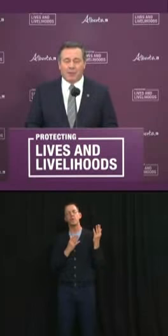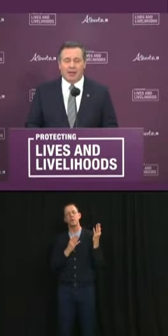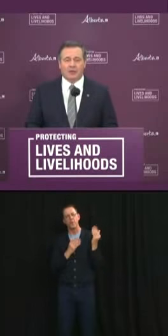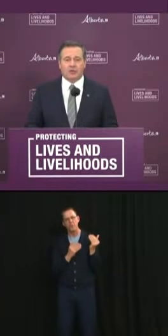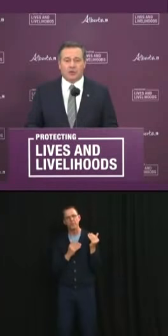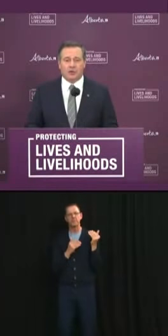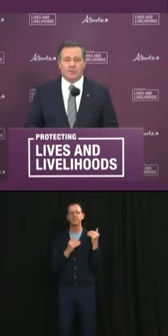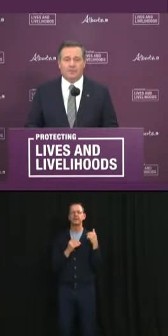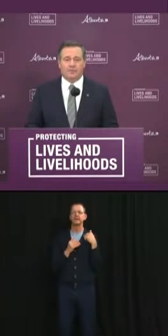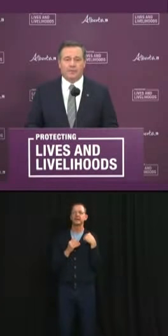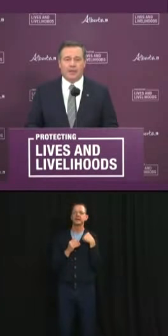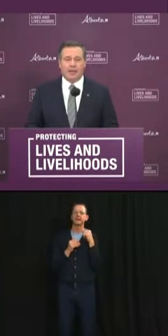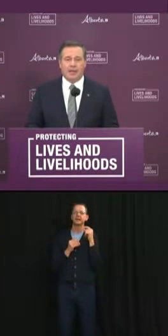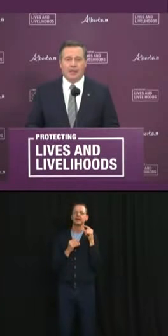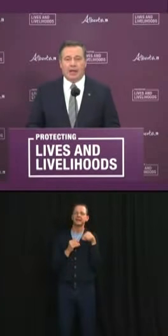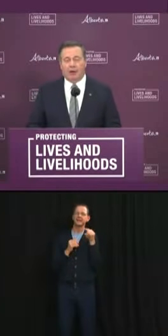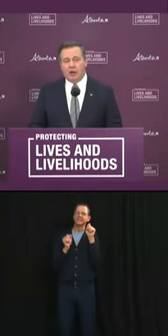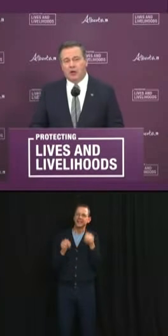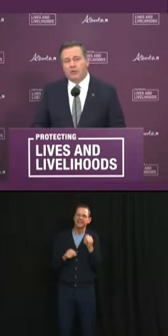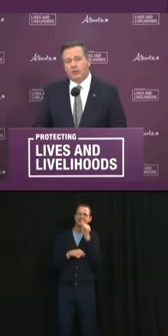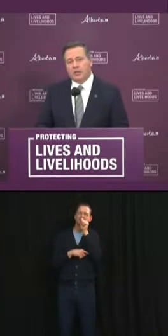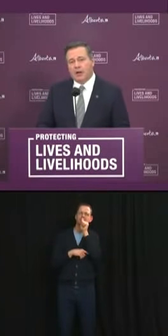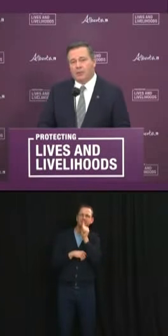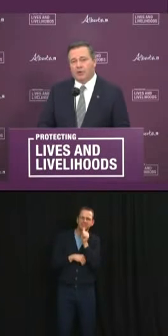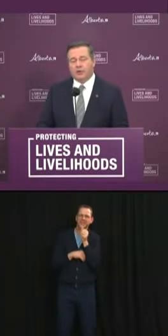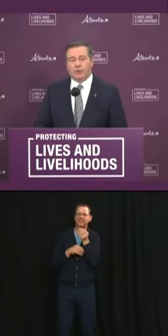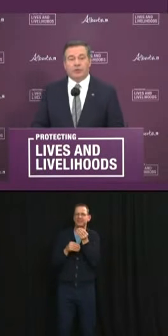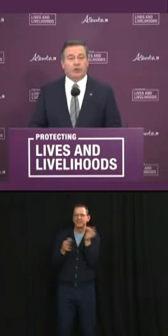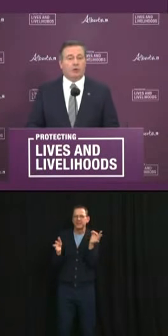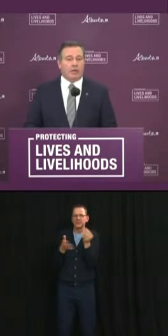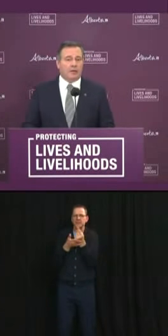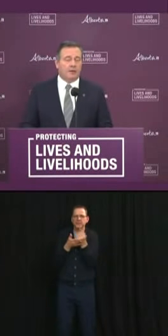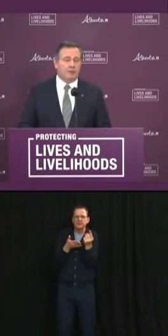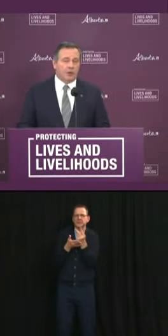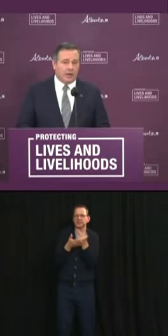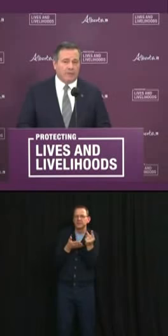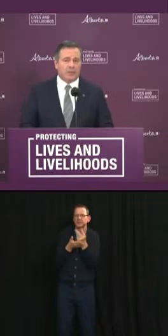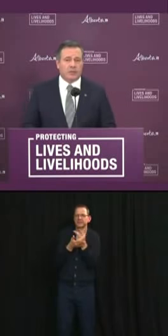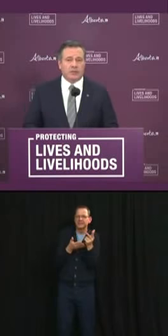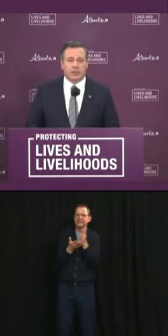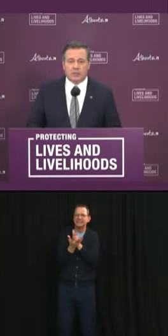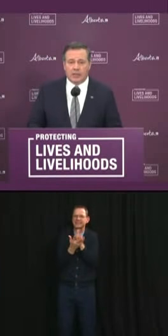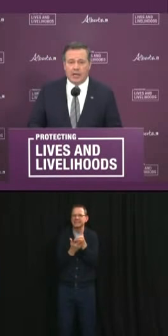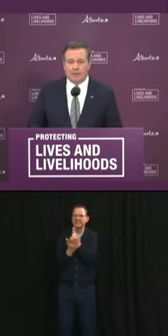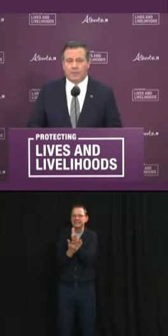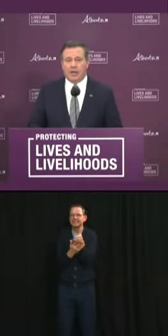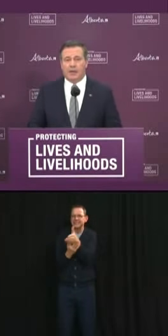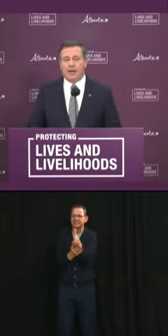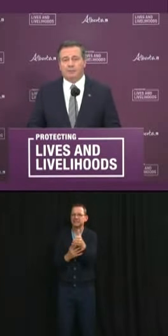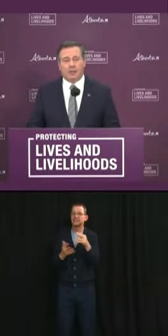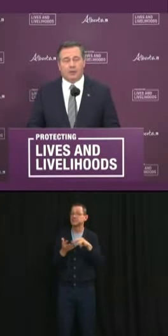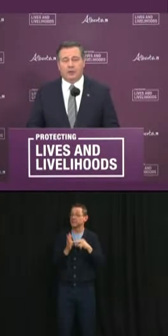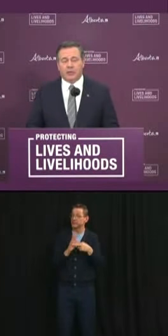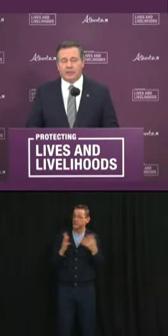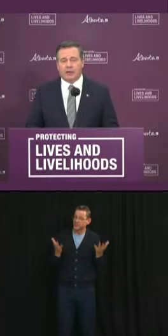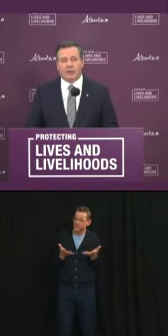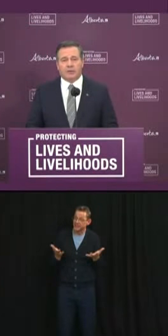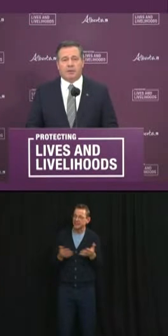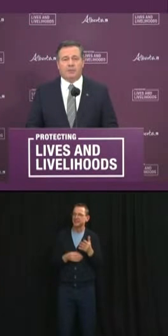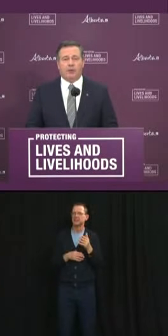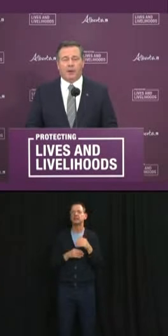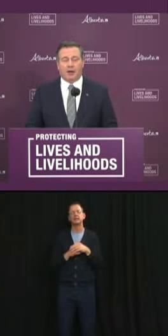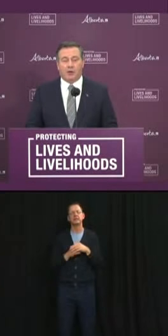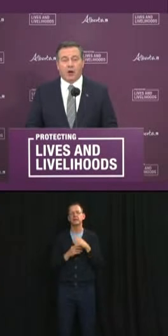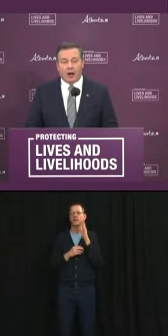that remains true. Now, I know some Albertans will disagree with the government's decision today, and that includes undoubtedly